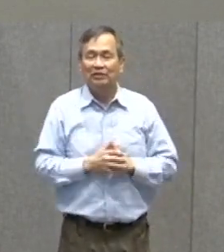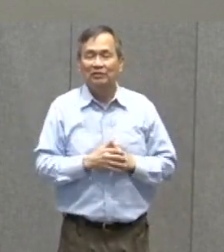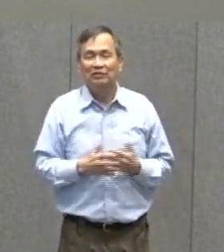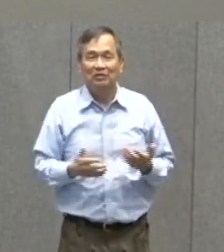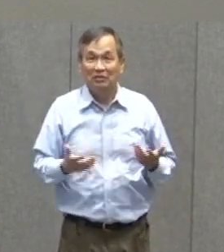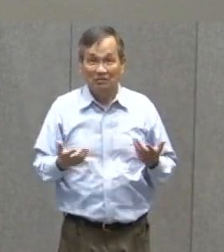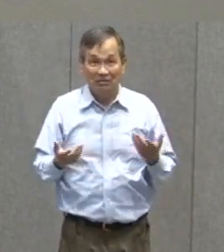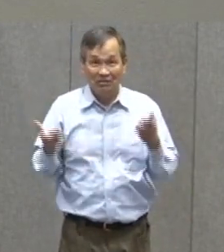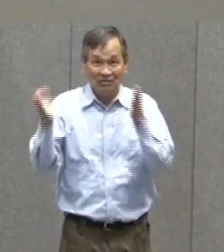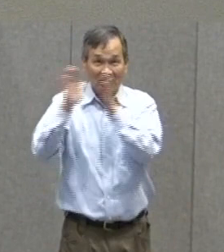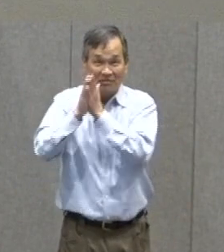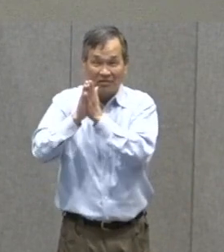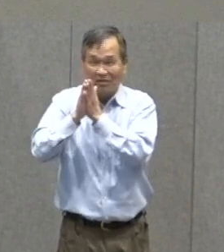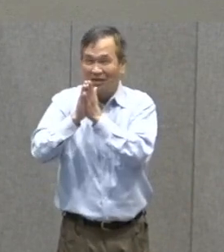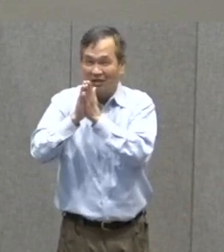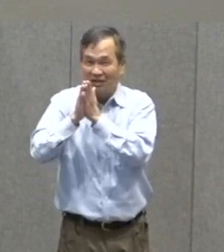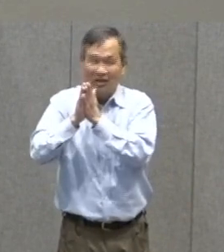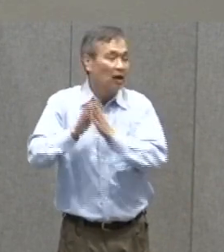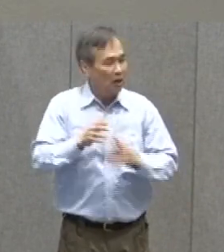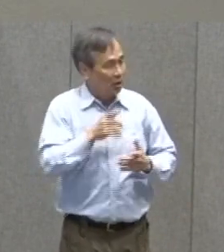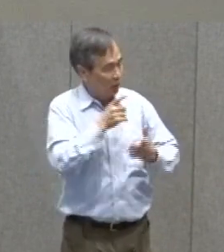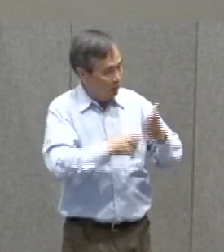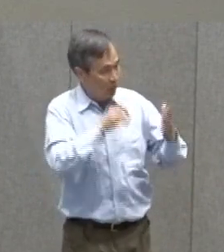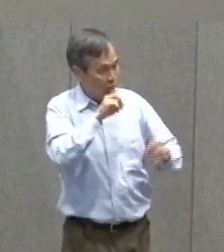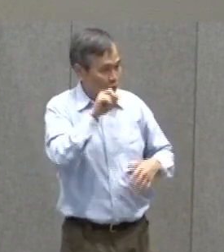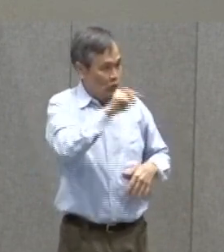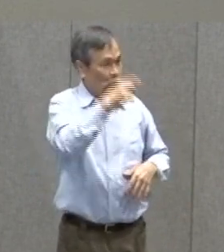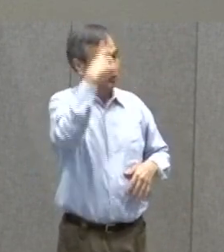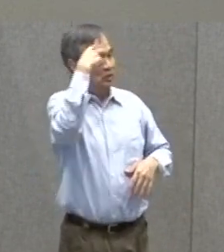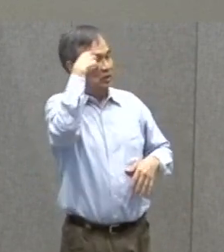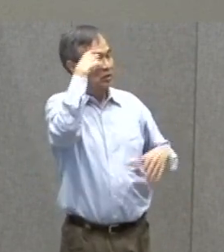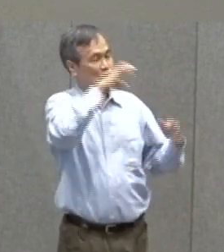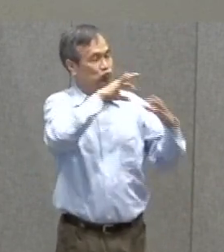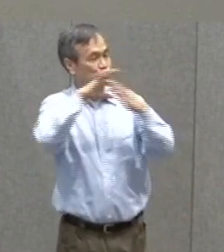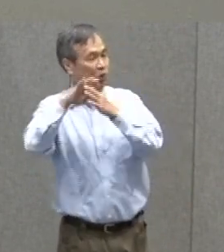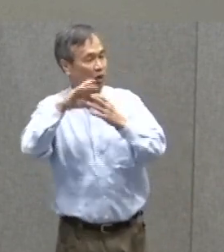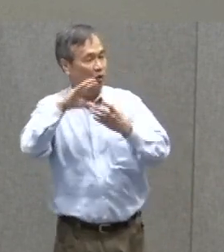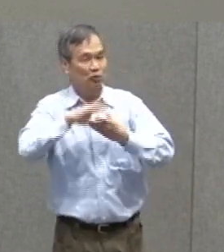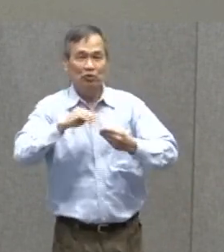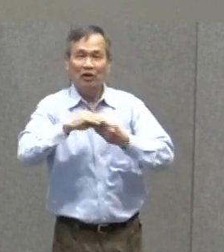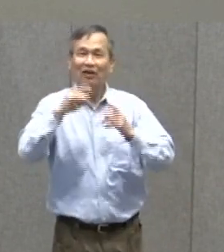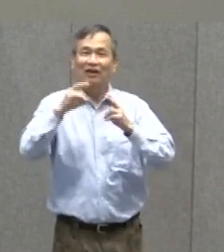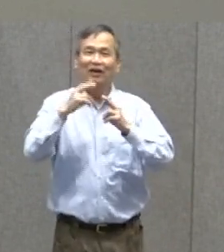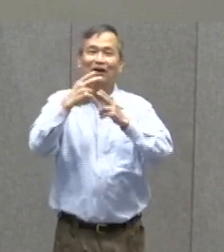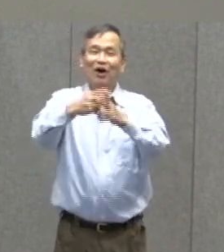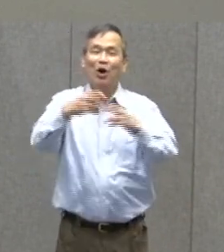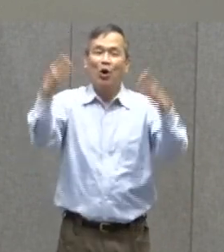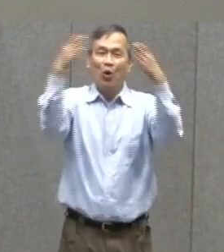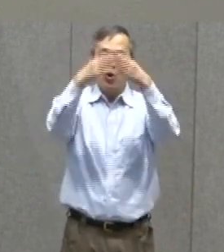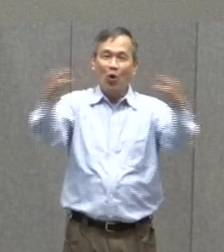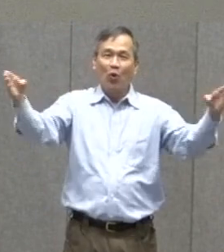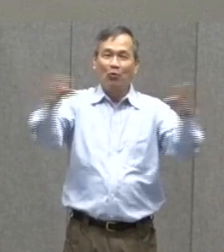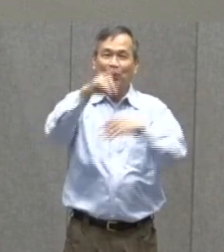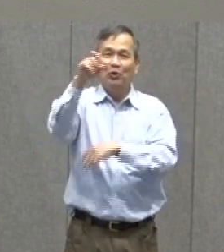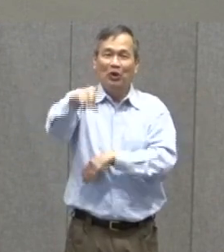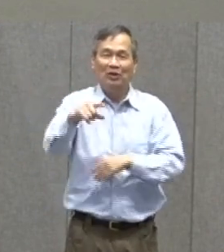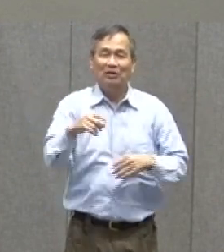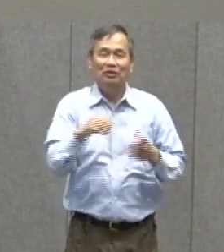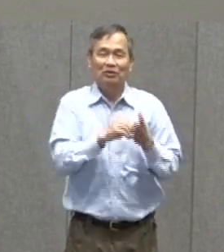think about the story? And that's very open-ended. So those are open-ended questions that the students